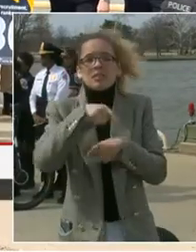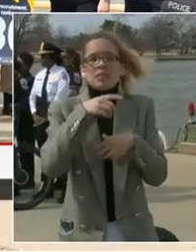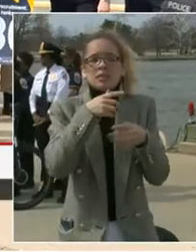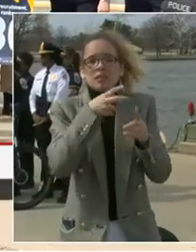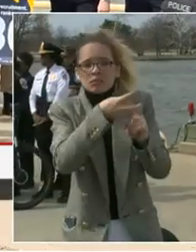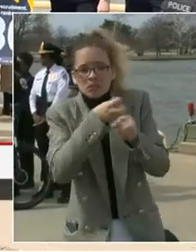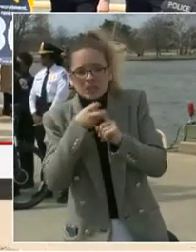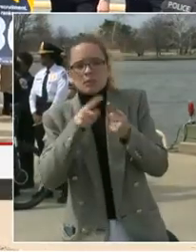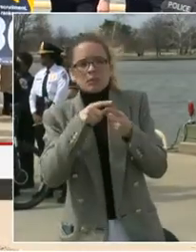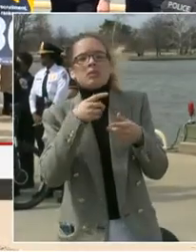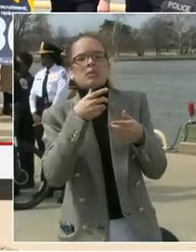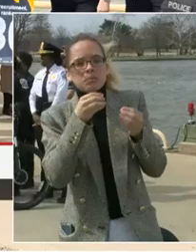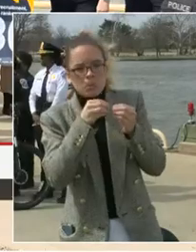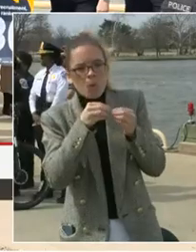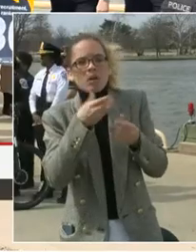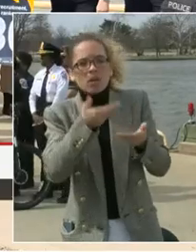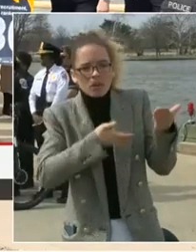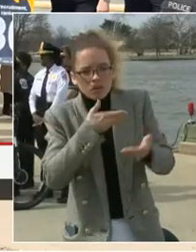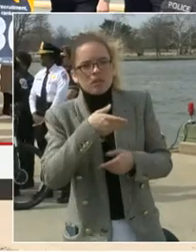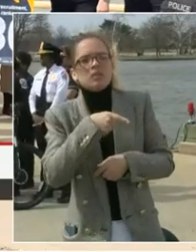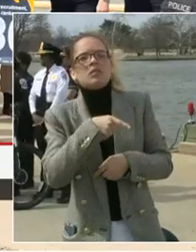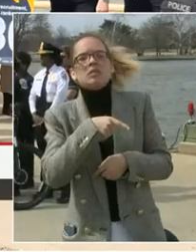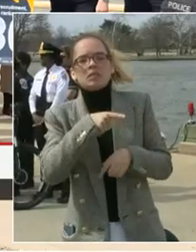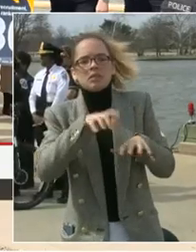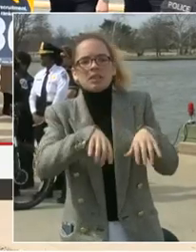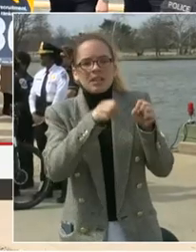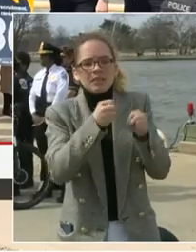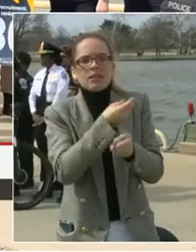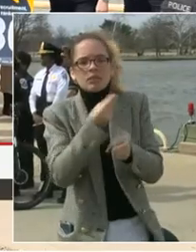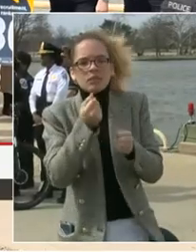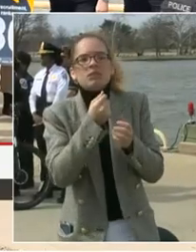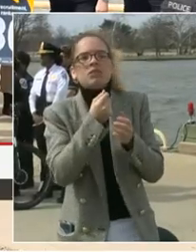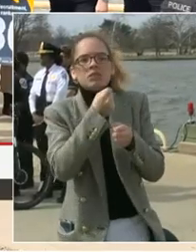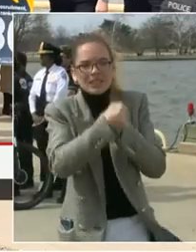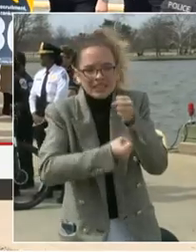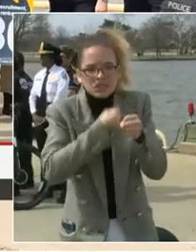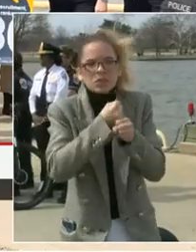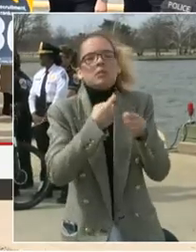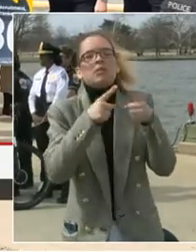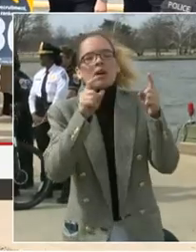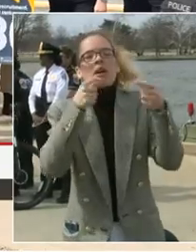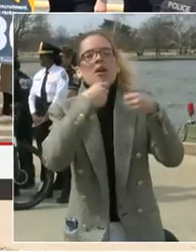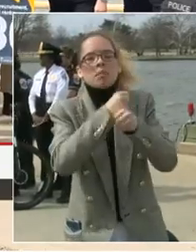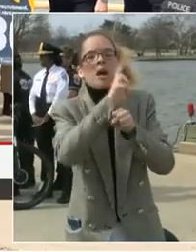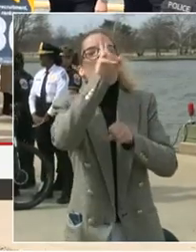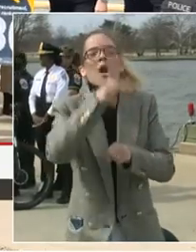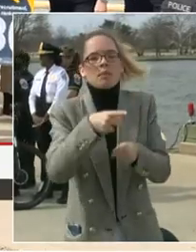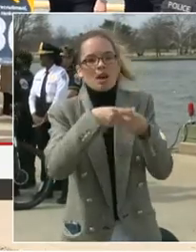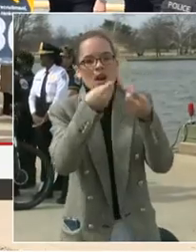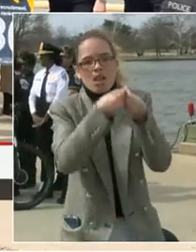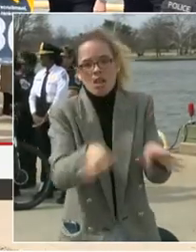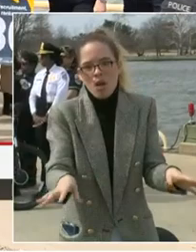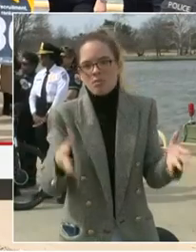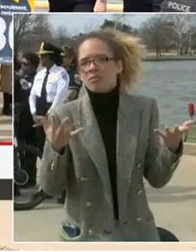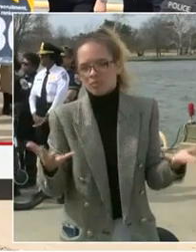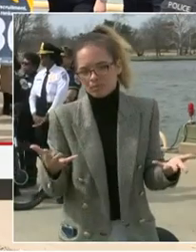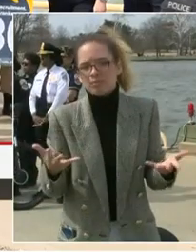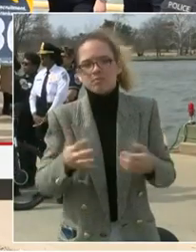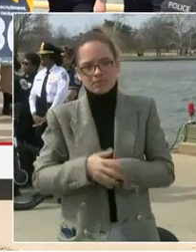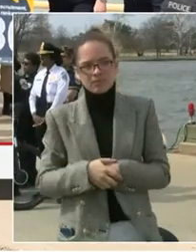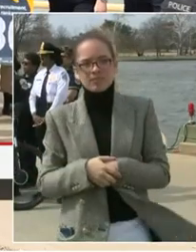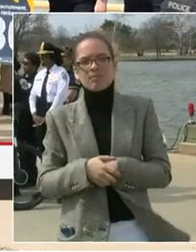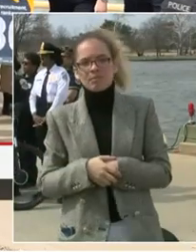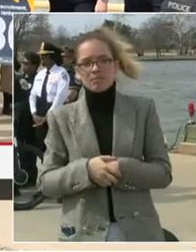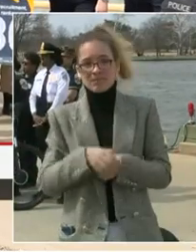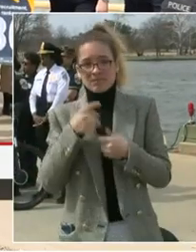it's going to take several years to make up for that. Another aspect of that work is to reduce the number who decide